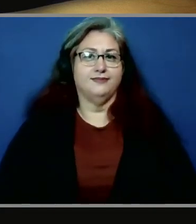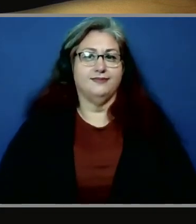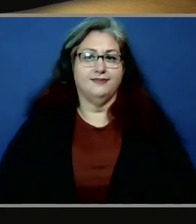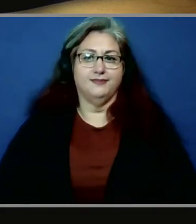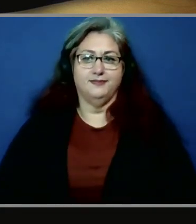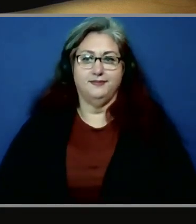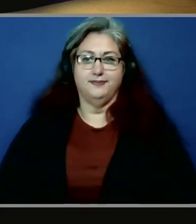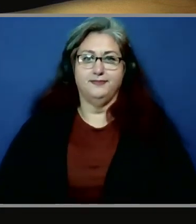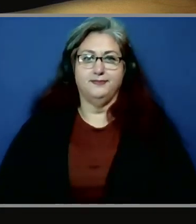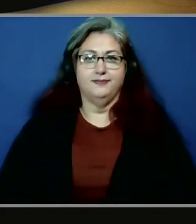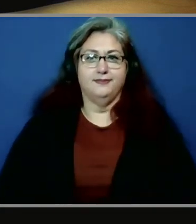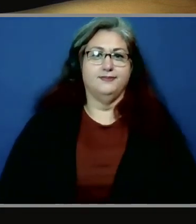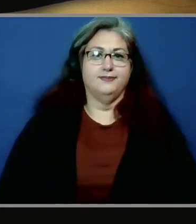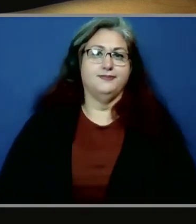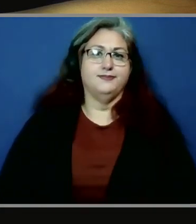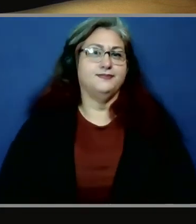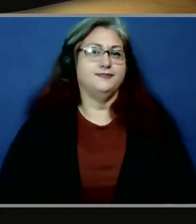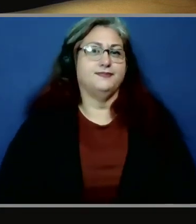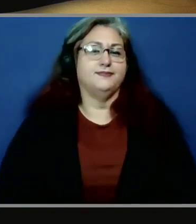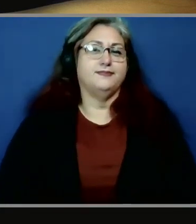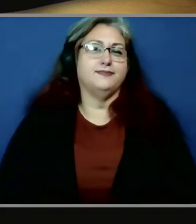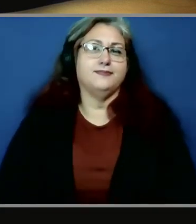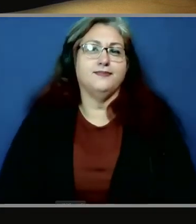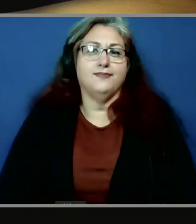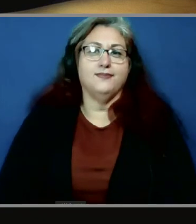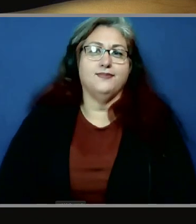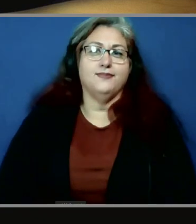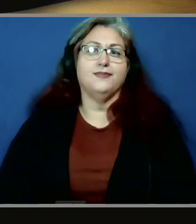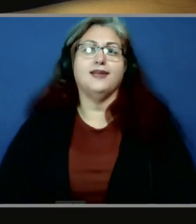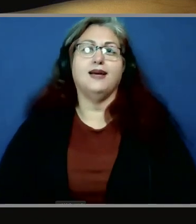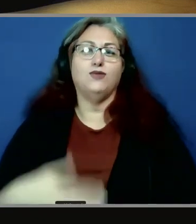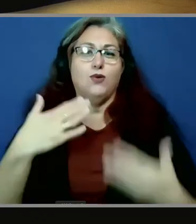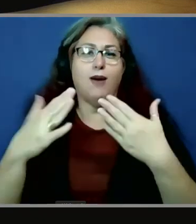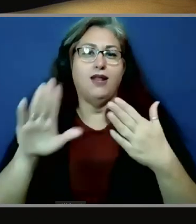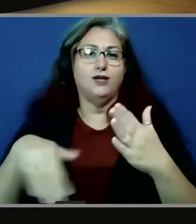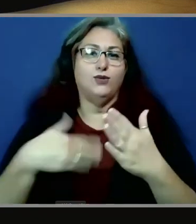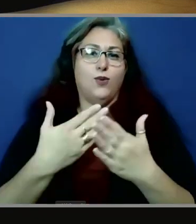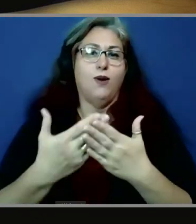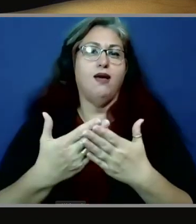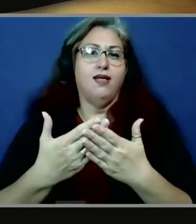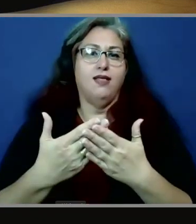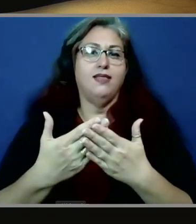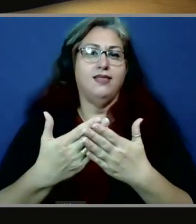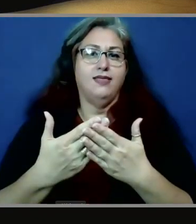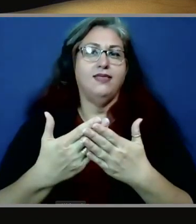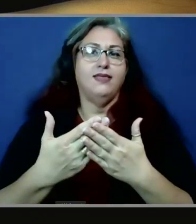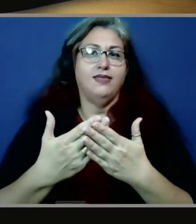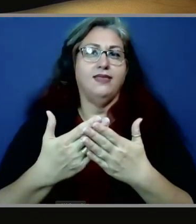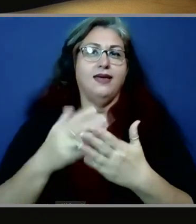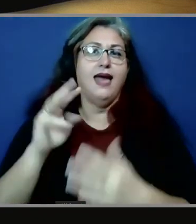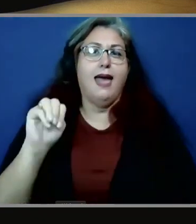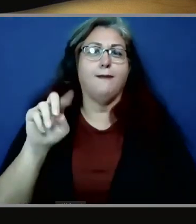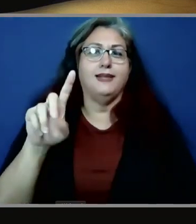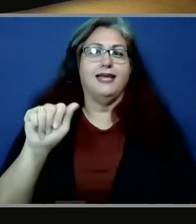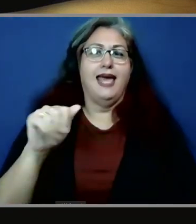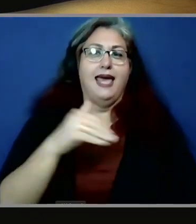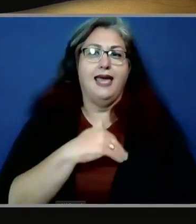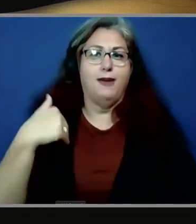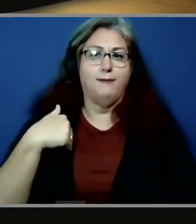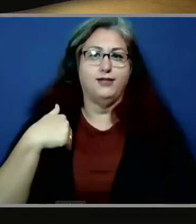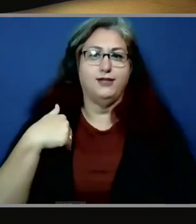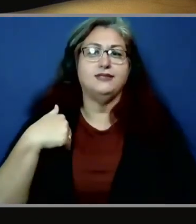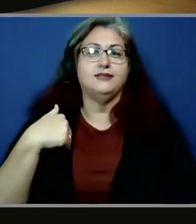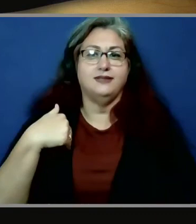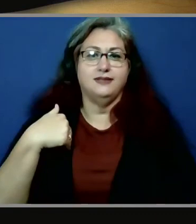Ellen. Thank you. Mahalo to all the Mahalo to all MDA the Fellow members. candidates, fellow